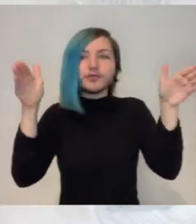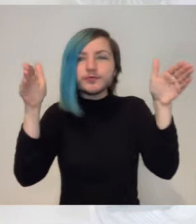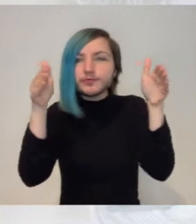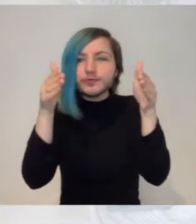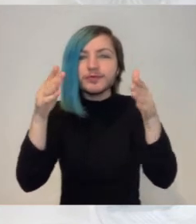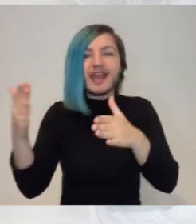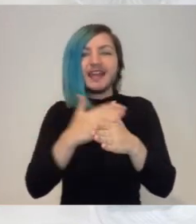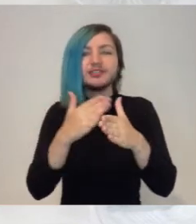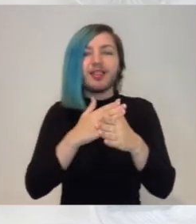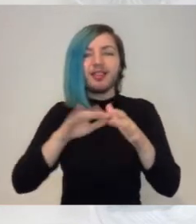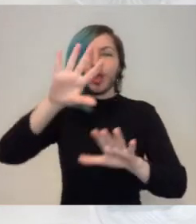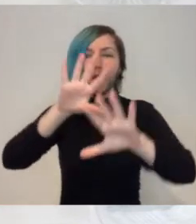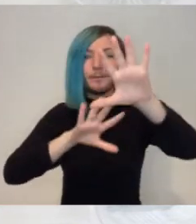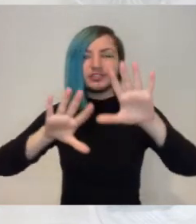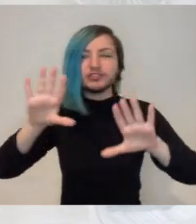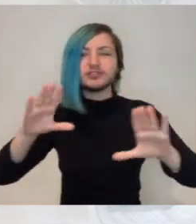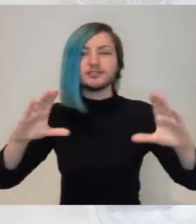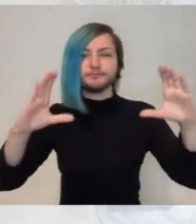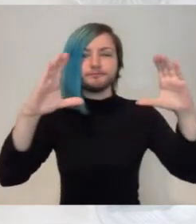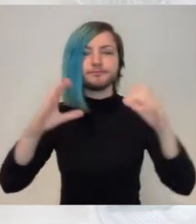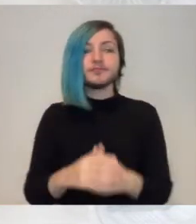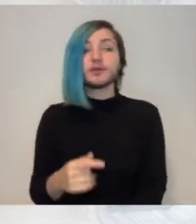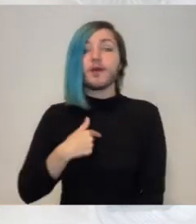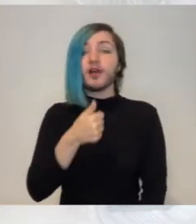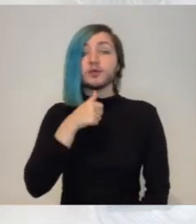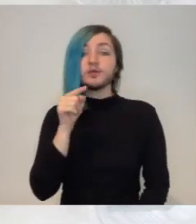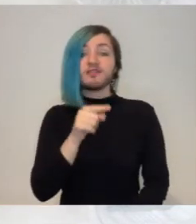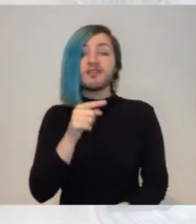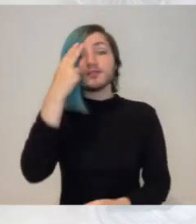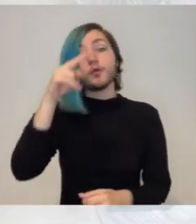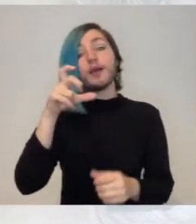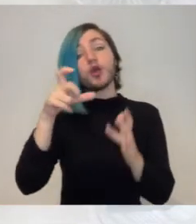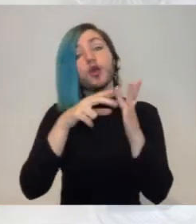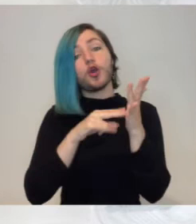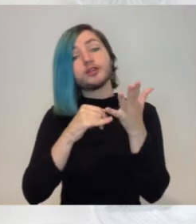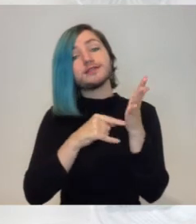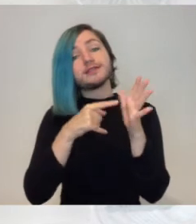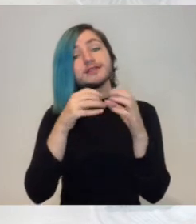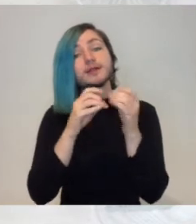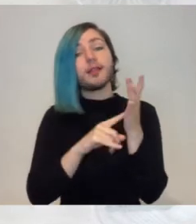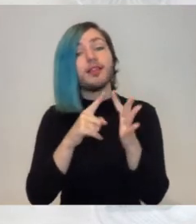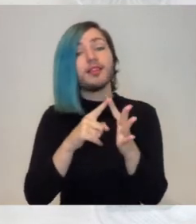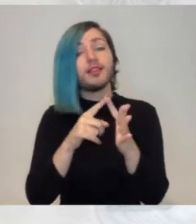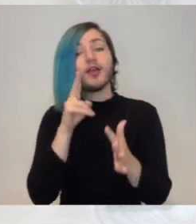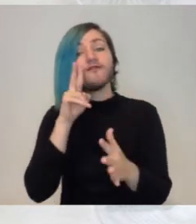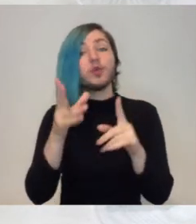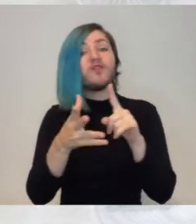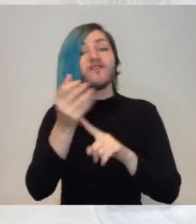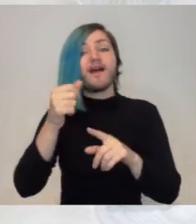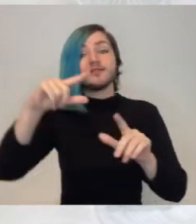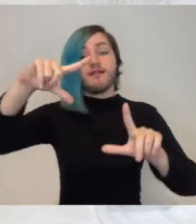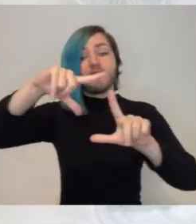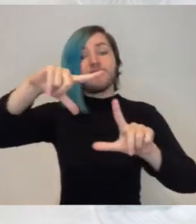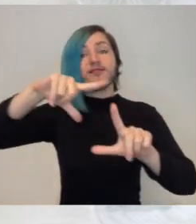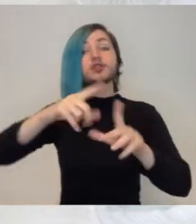initial composition. So I have this device that I call my Constable viewfinder, which is something that I